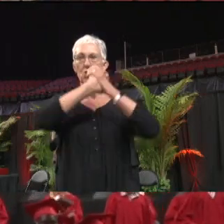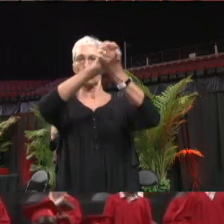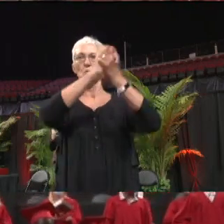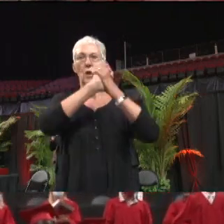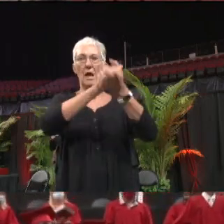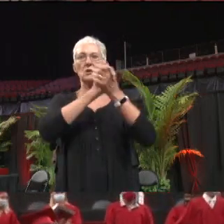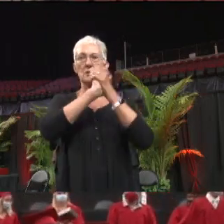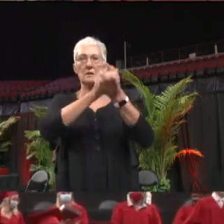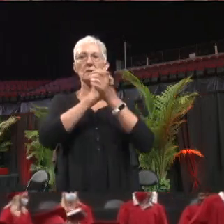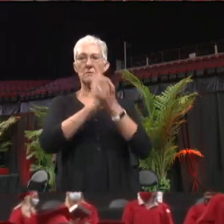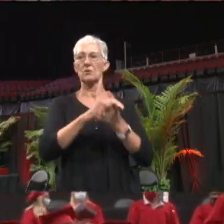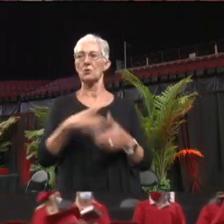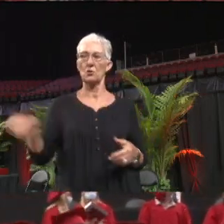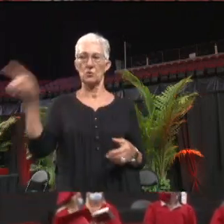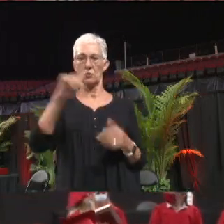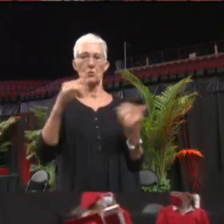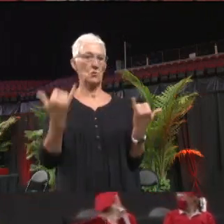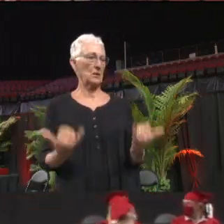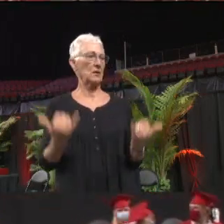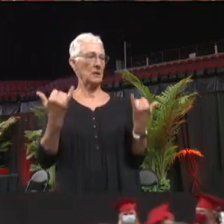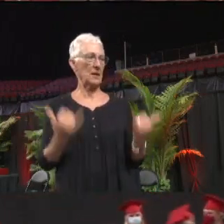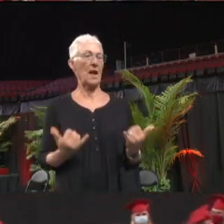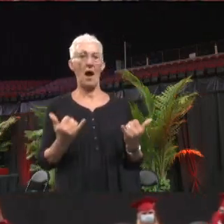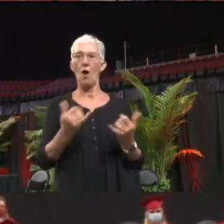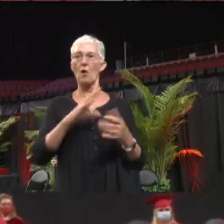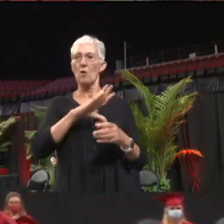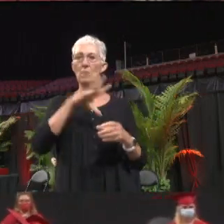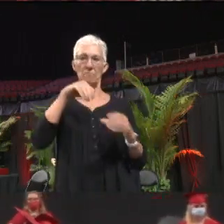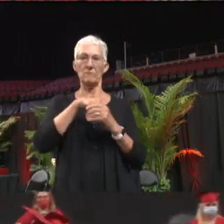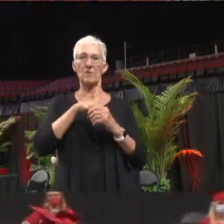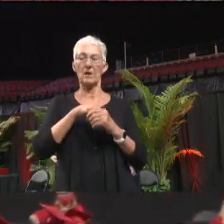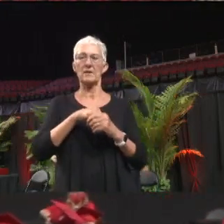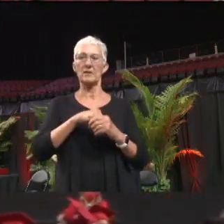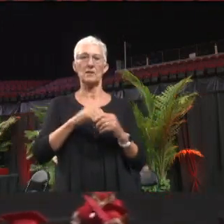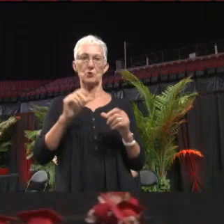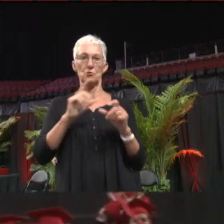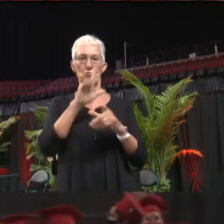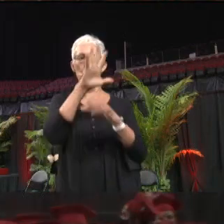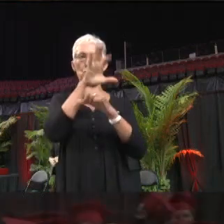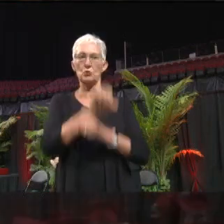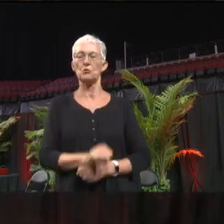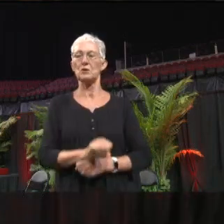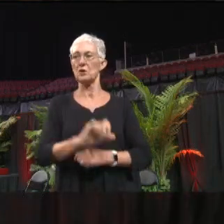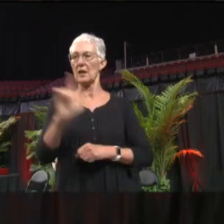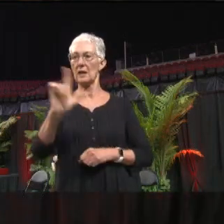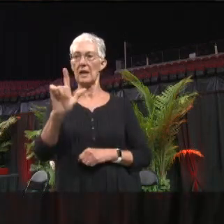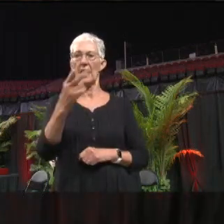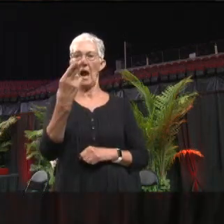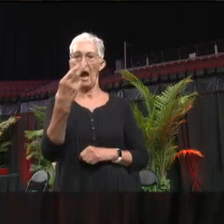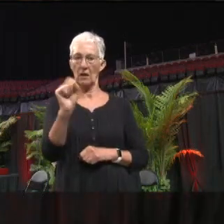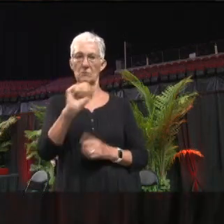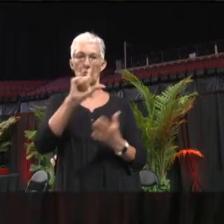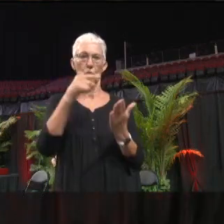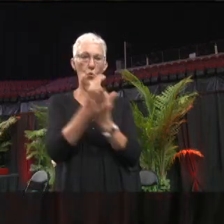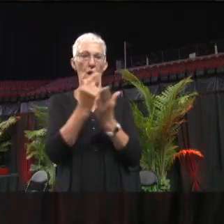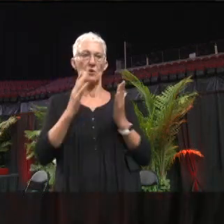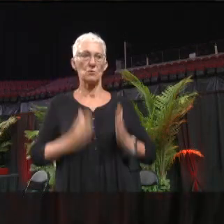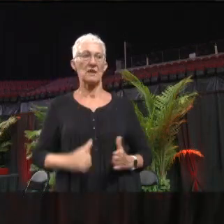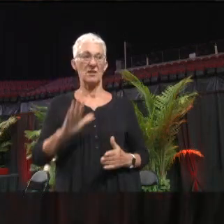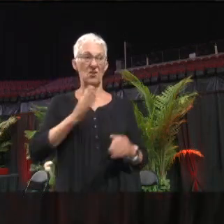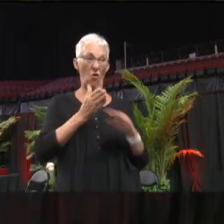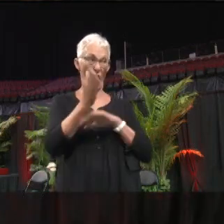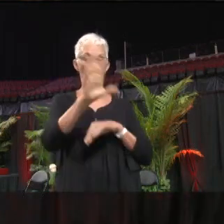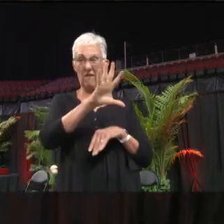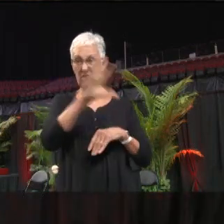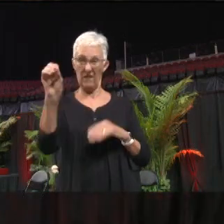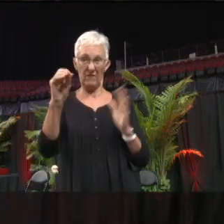Congratulations. You are now part of the continuing tradition of Lincoln High alumni and over 50,000 Lincs that have graduated